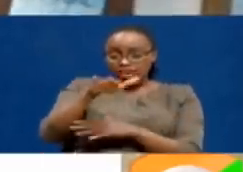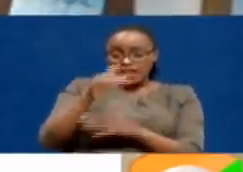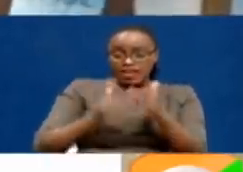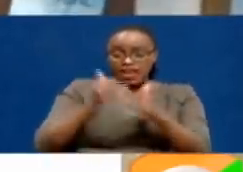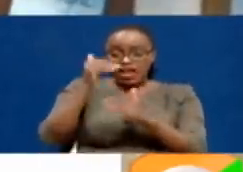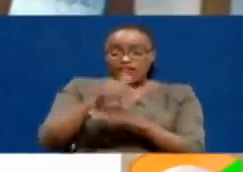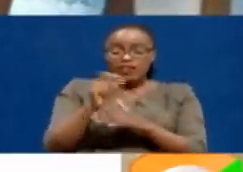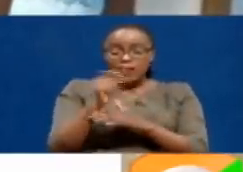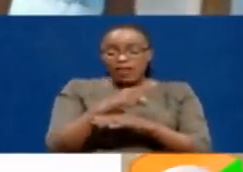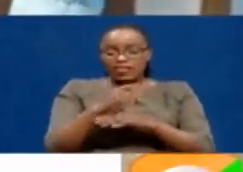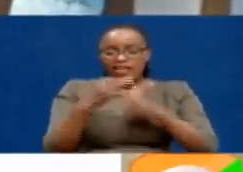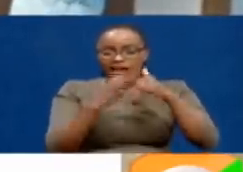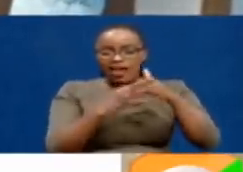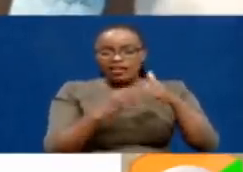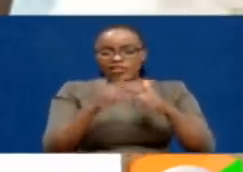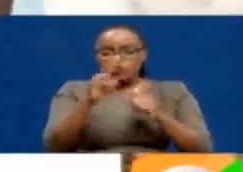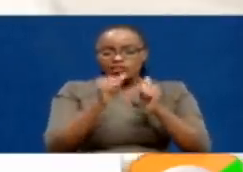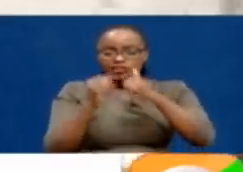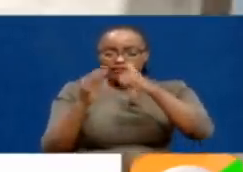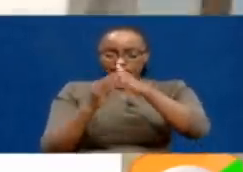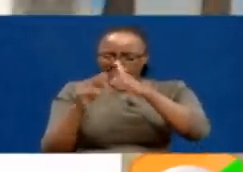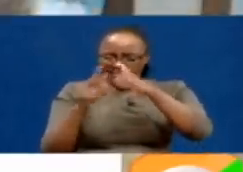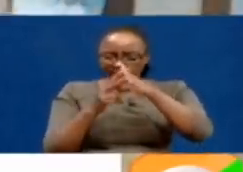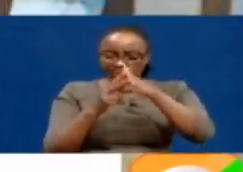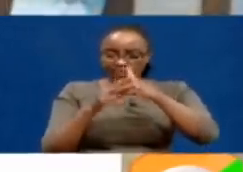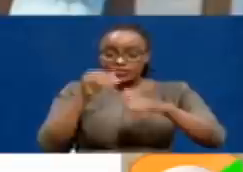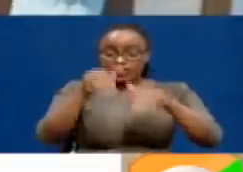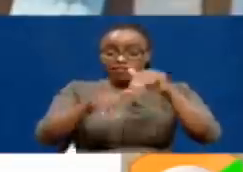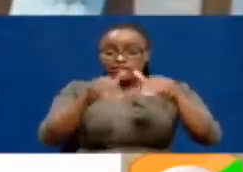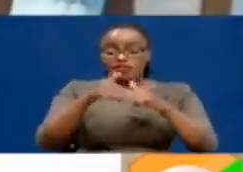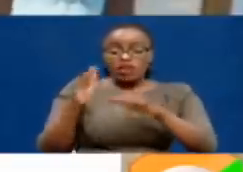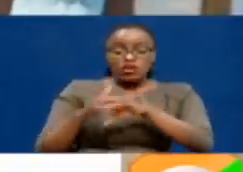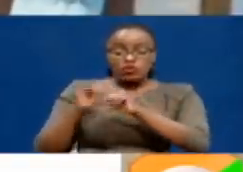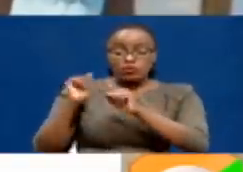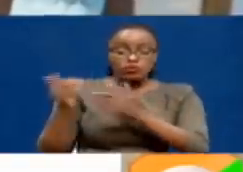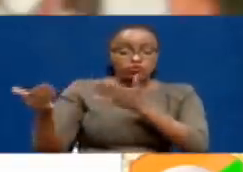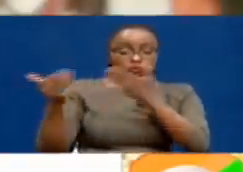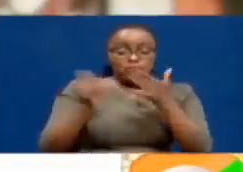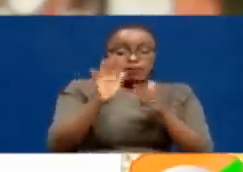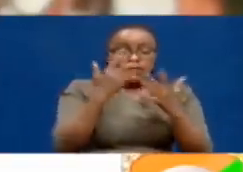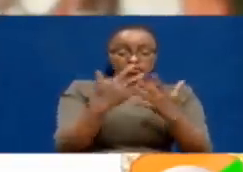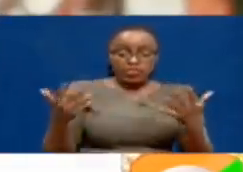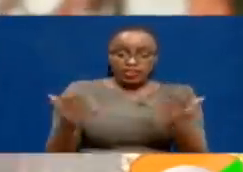after the August polls in 2017. Wakikui wanaweza leta bidha,